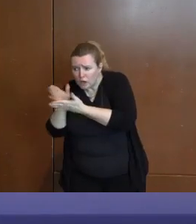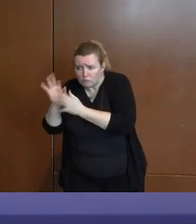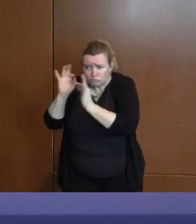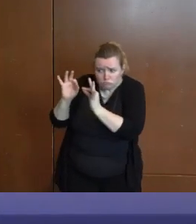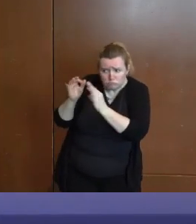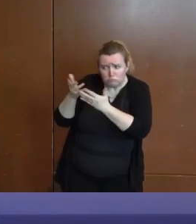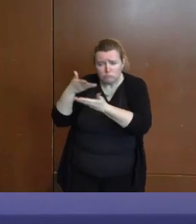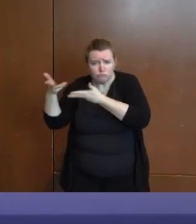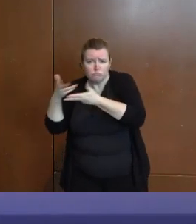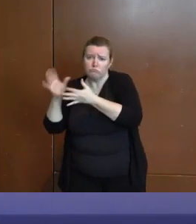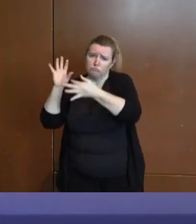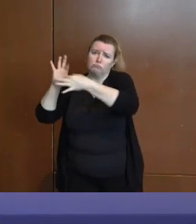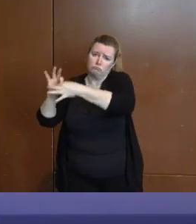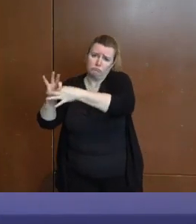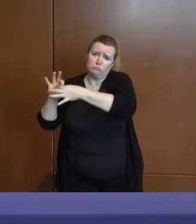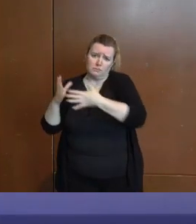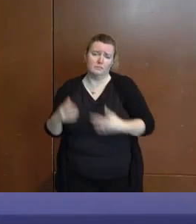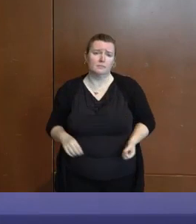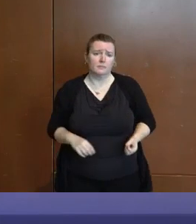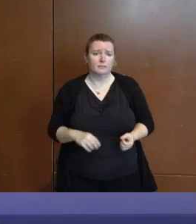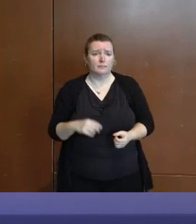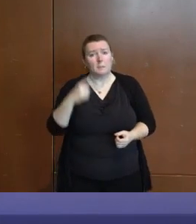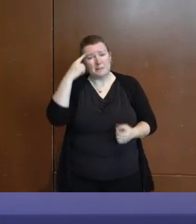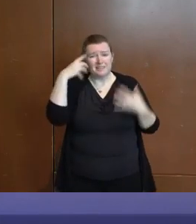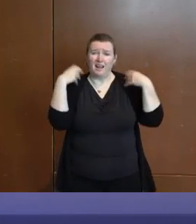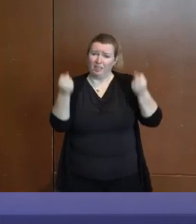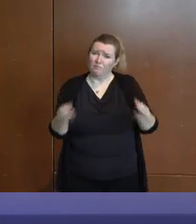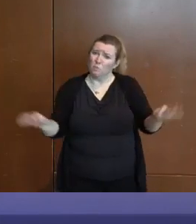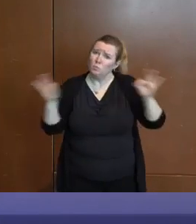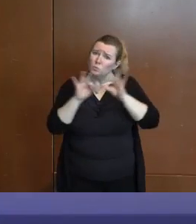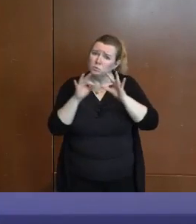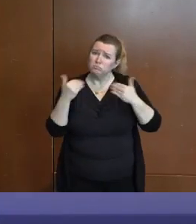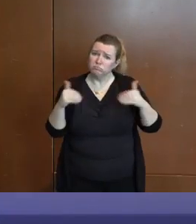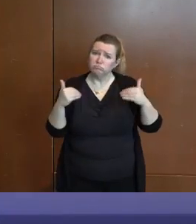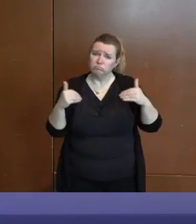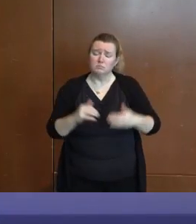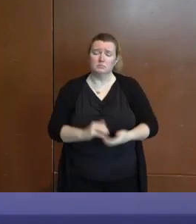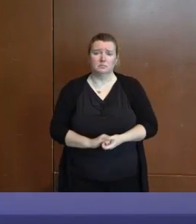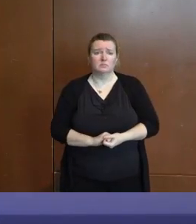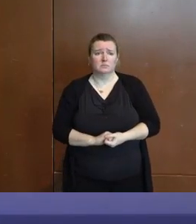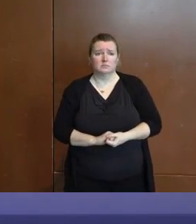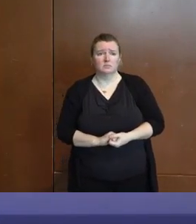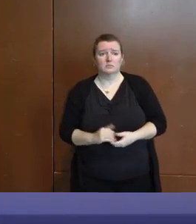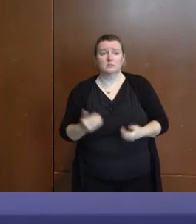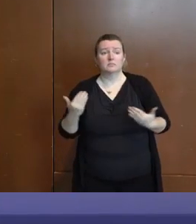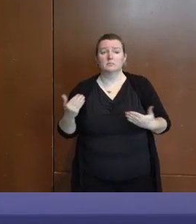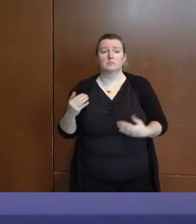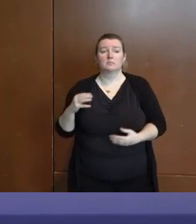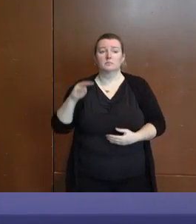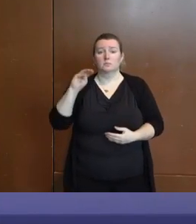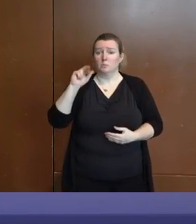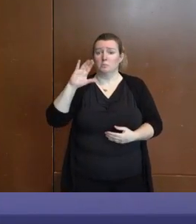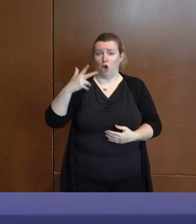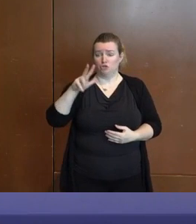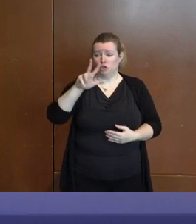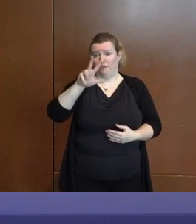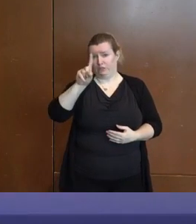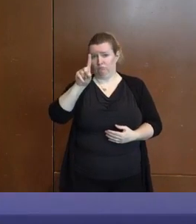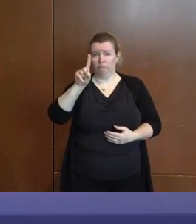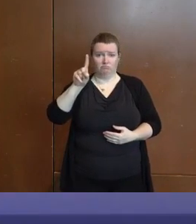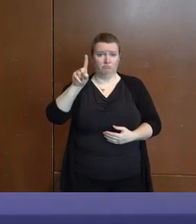I also want to, again, it's March 31st, and so let's just make sure we say it again. We're not getting out of this in the next few